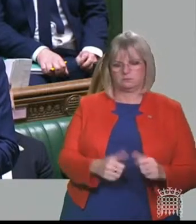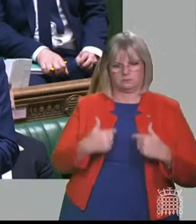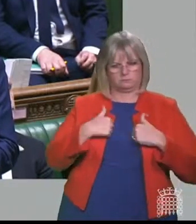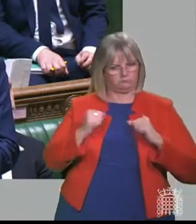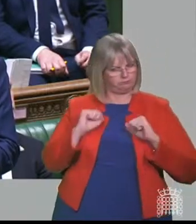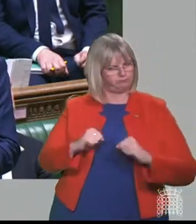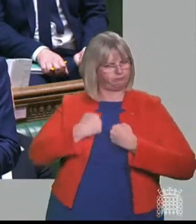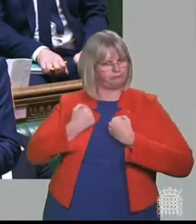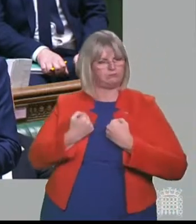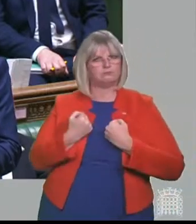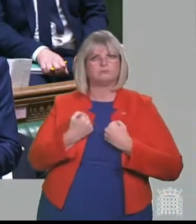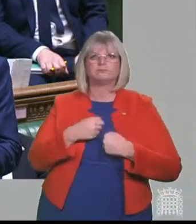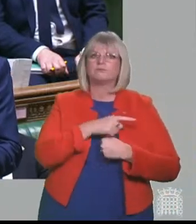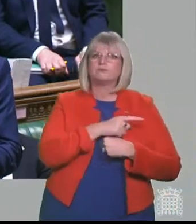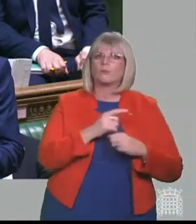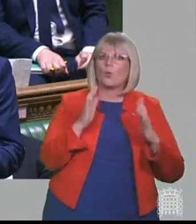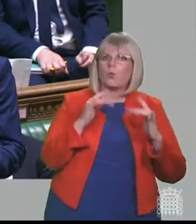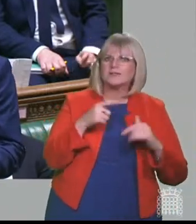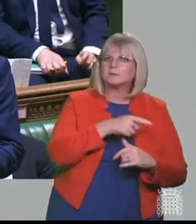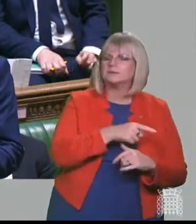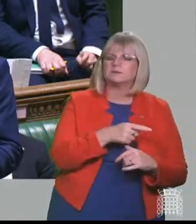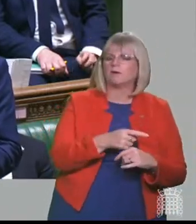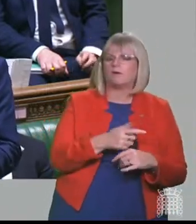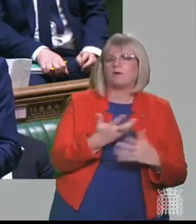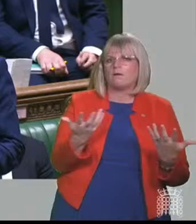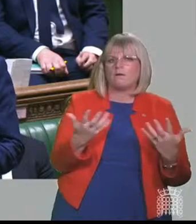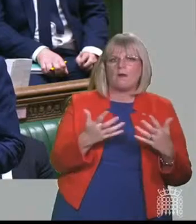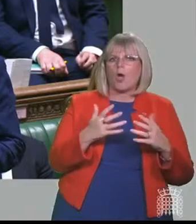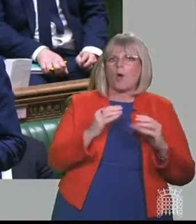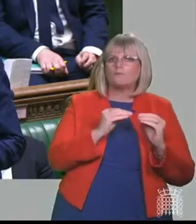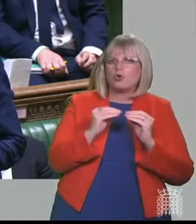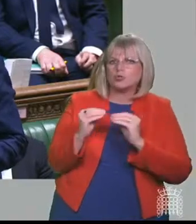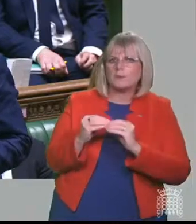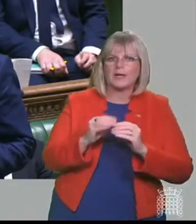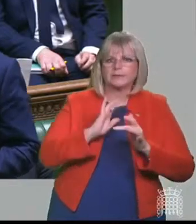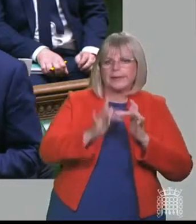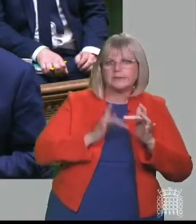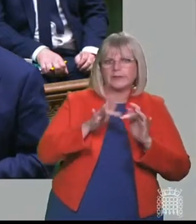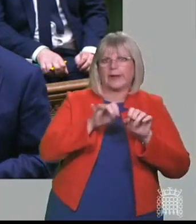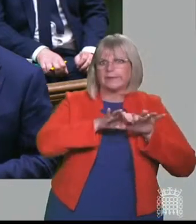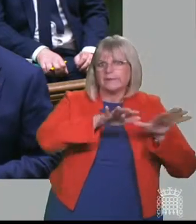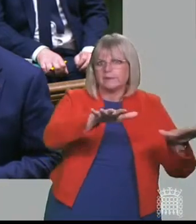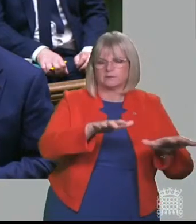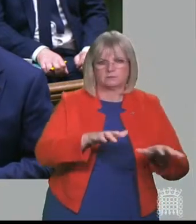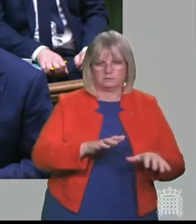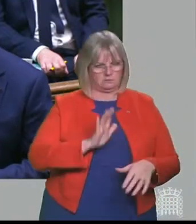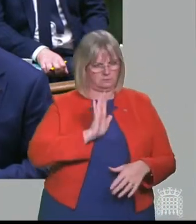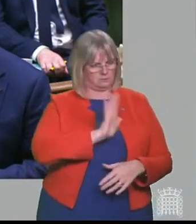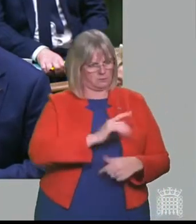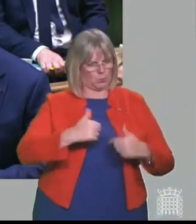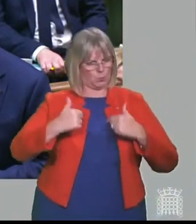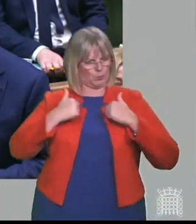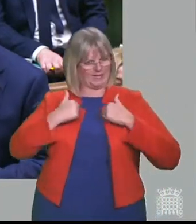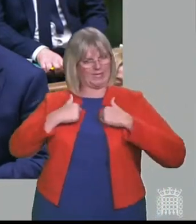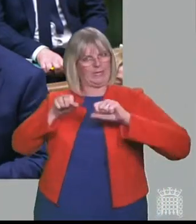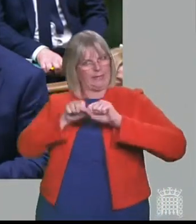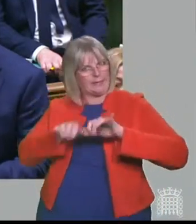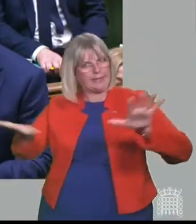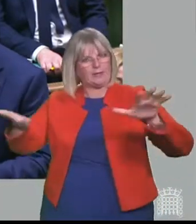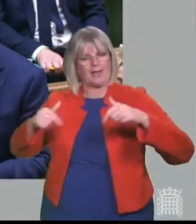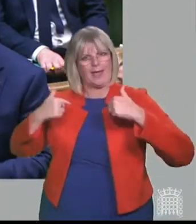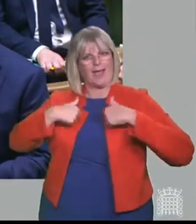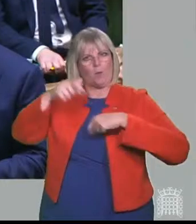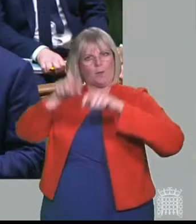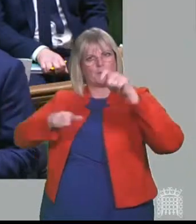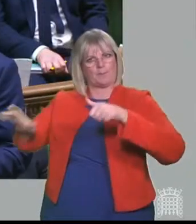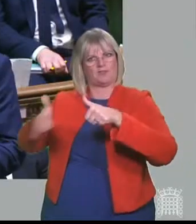boost broadband coverage, to increase our renewables and to champion the just transition. We choose to put our people first. Those are